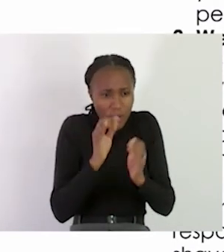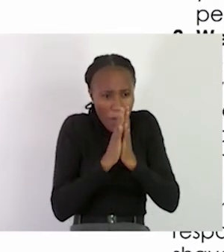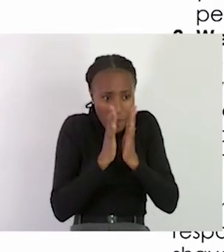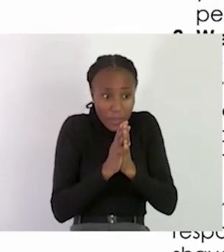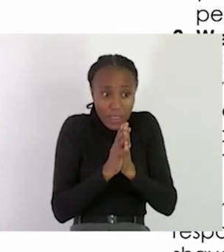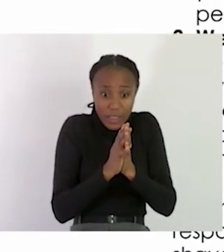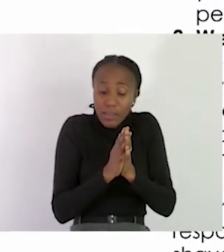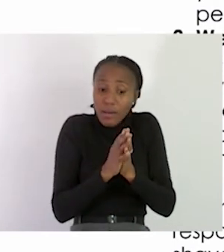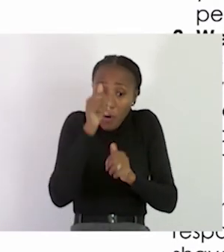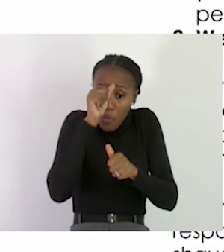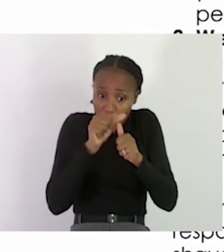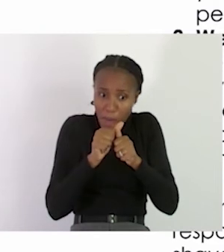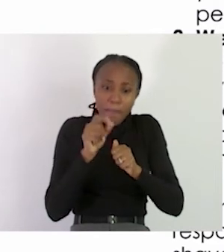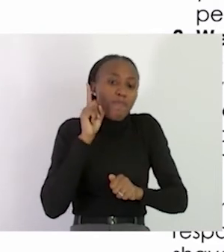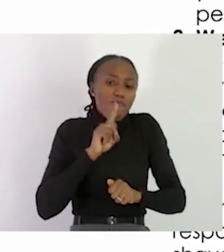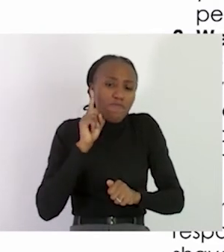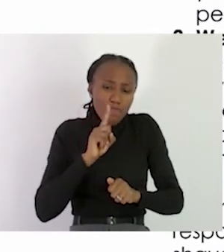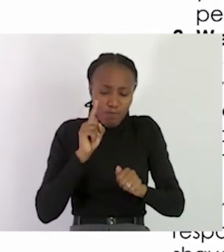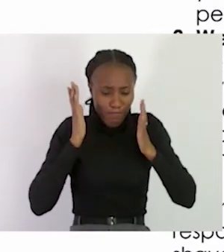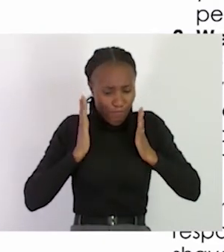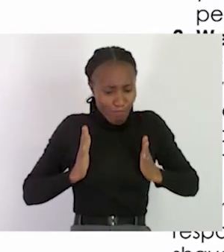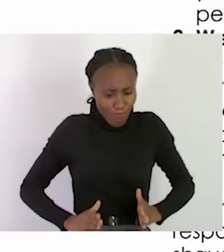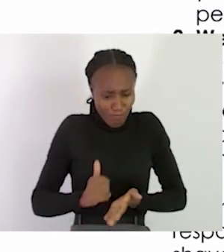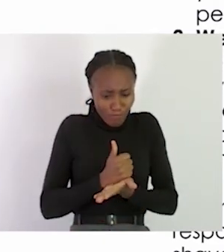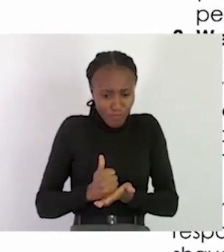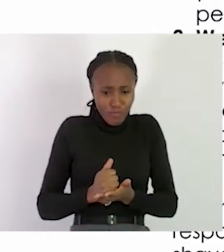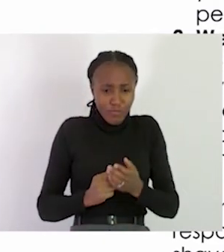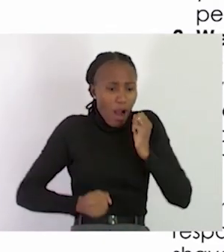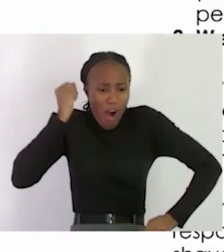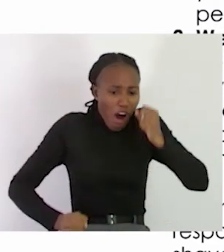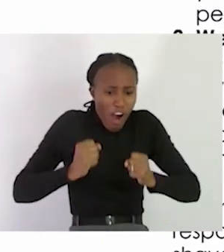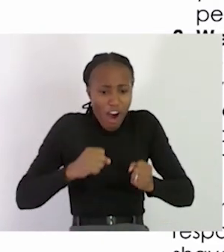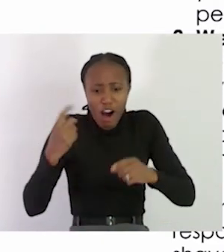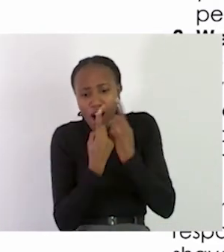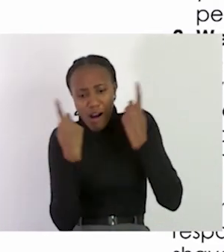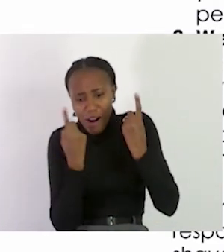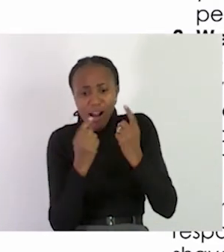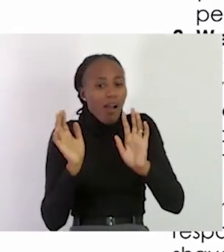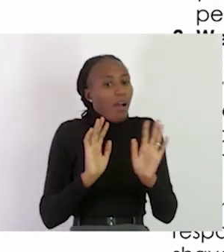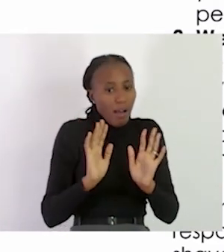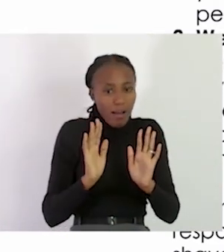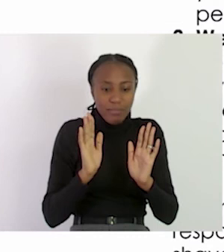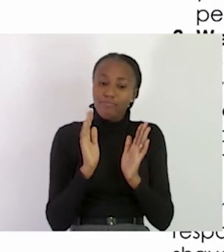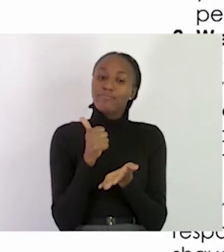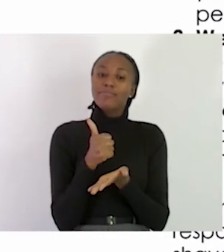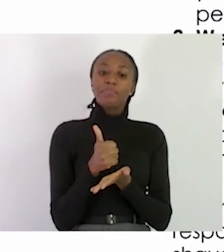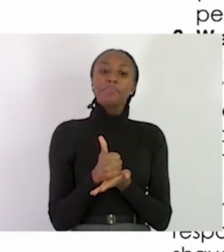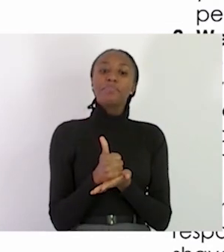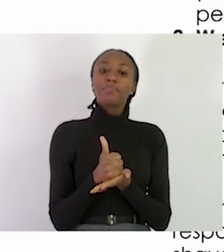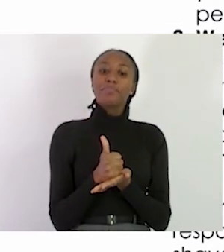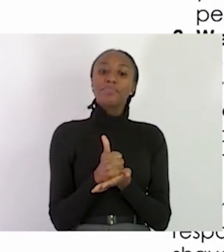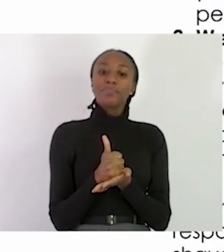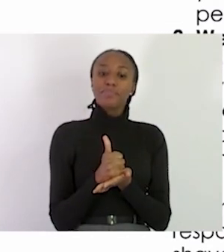feminine during this time when you have your menstruation. You can't be running around and jumping on the slides. You have to